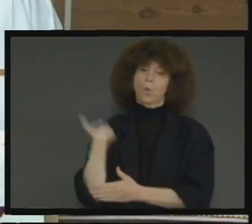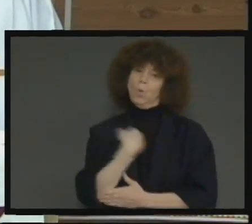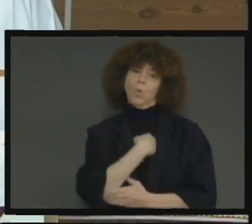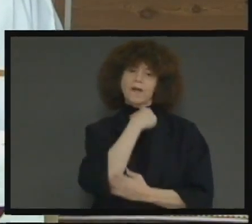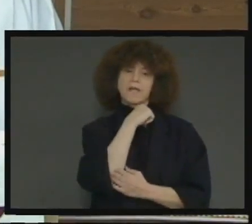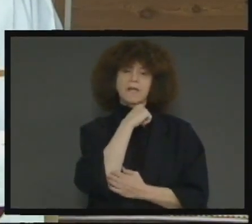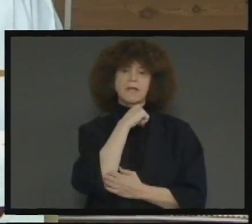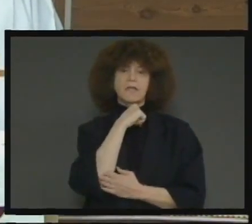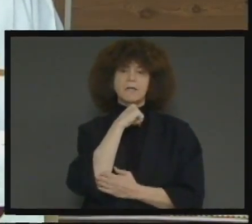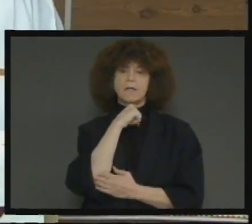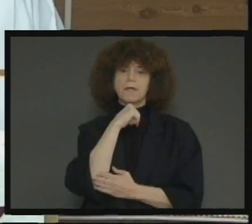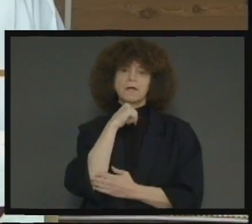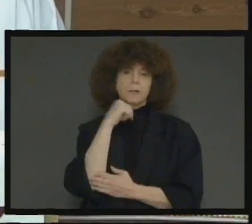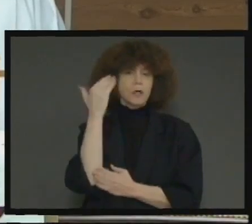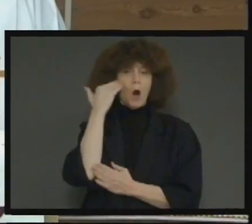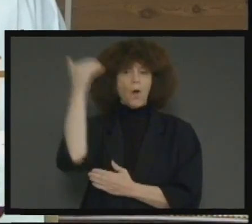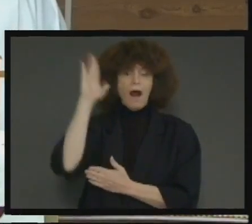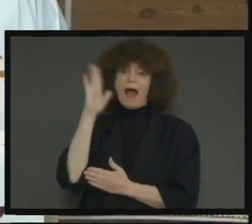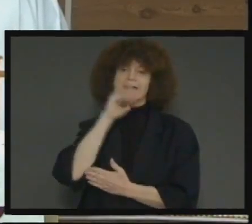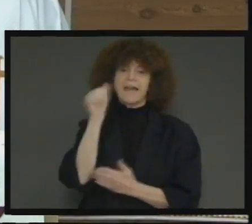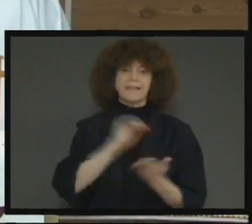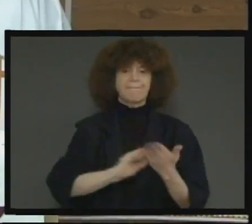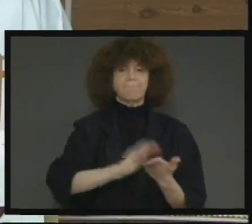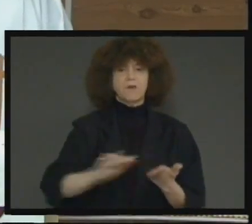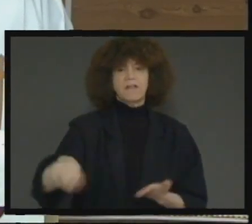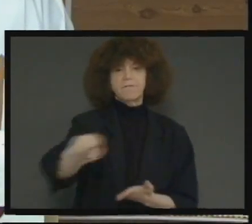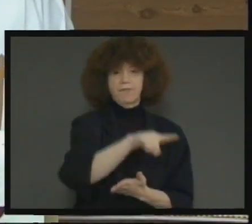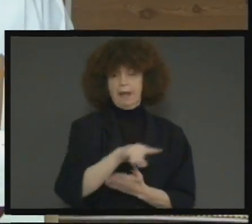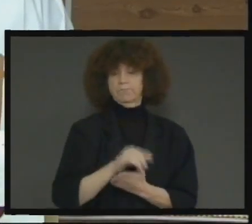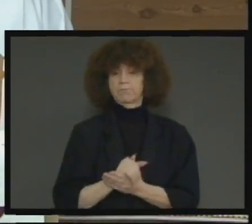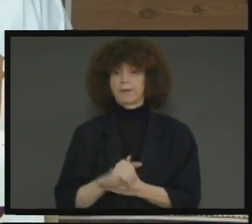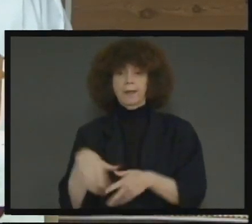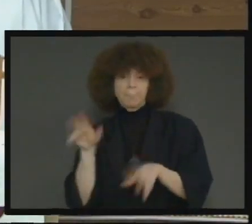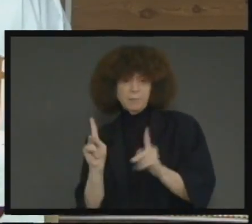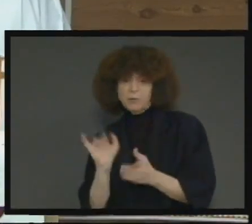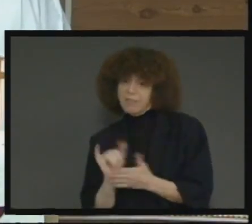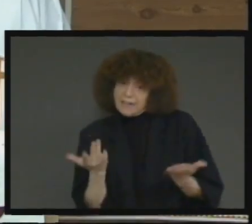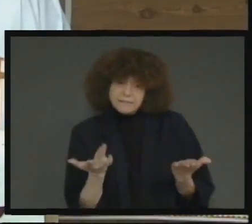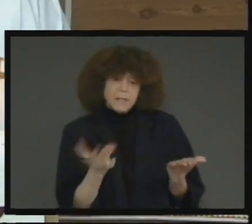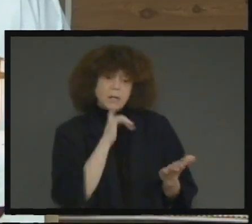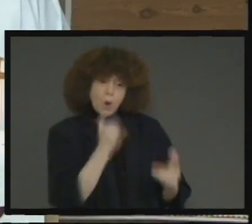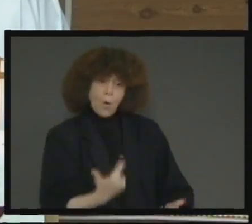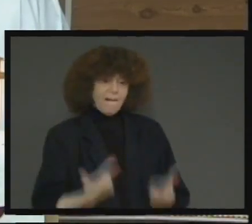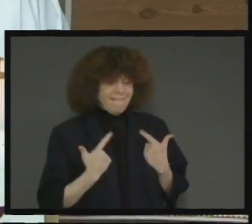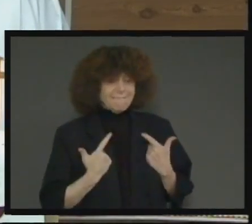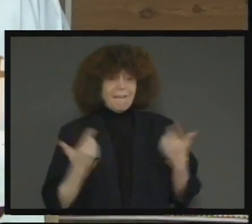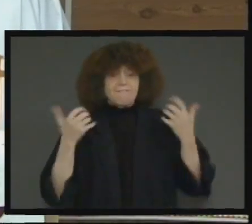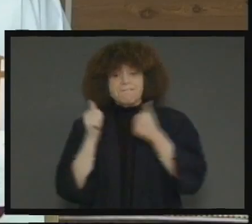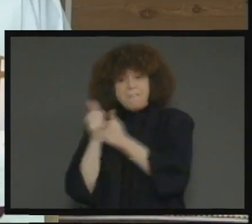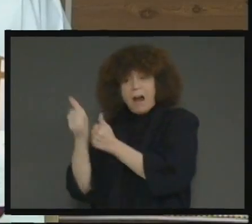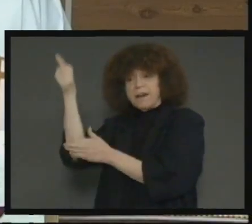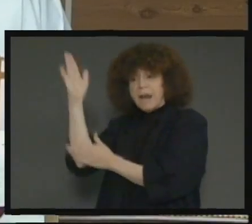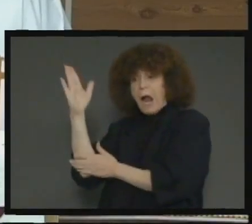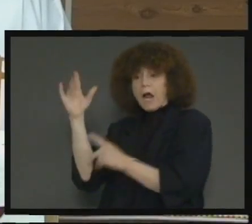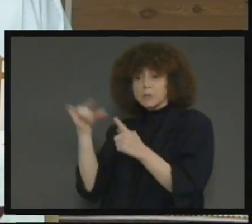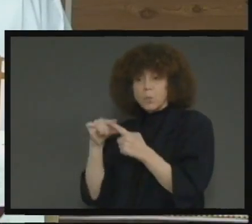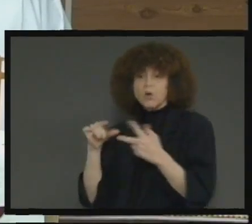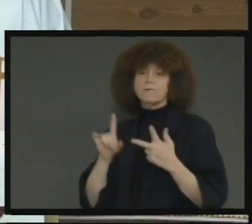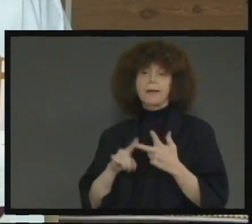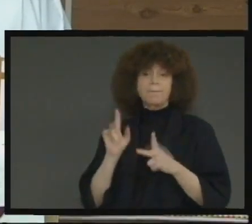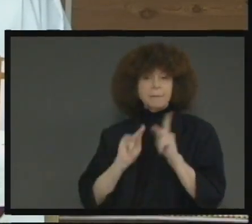have had their head chopped off as Jesus was dead. They are like